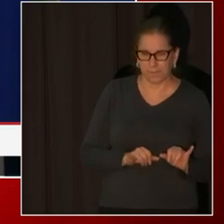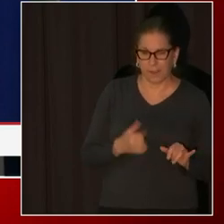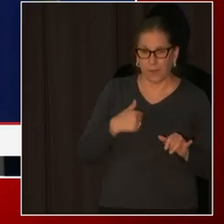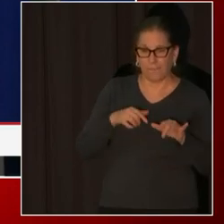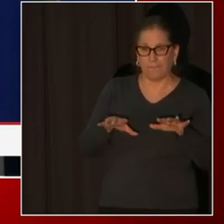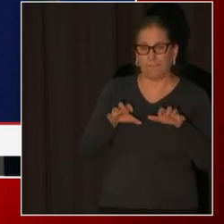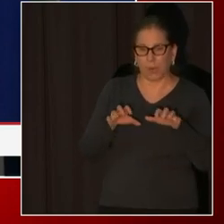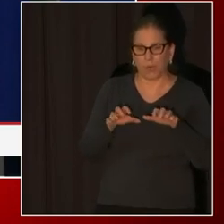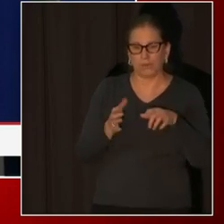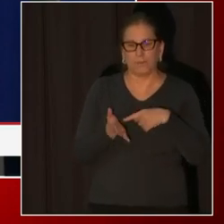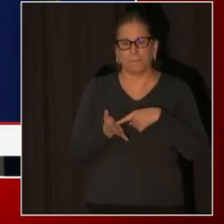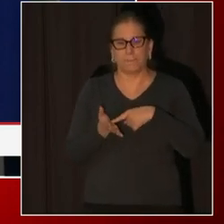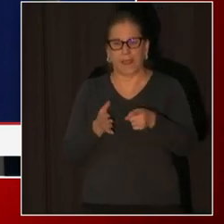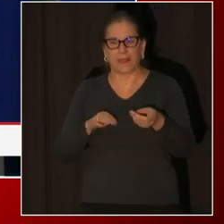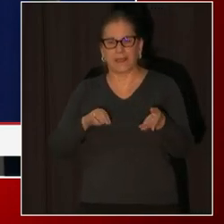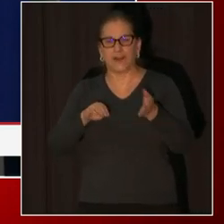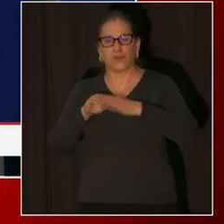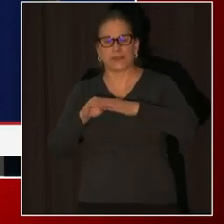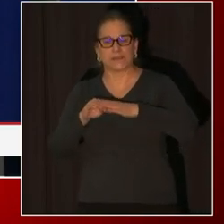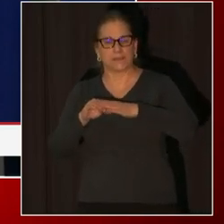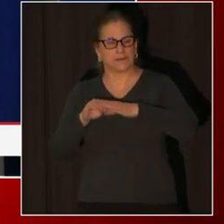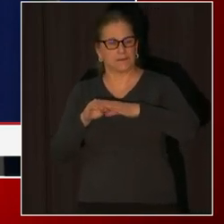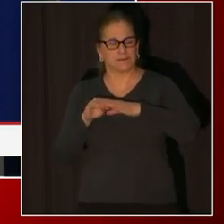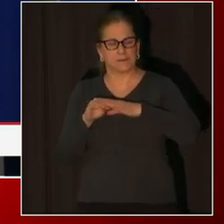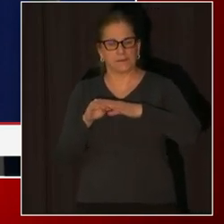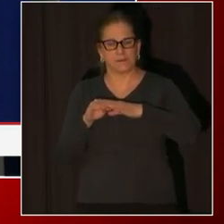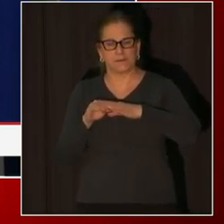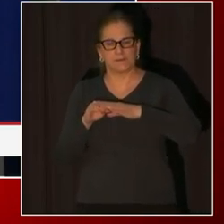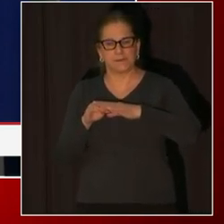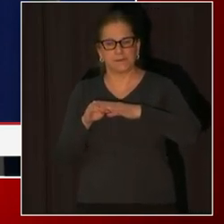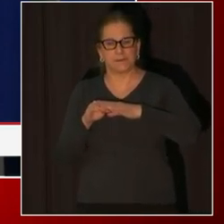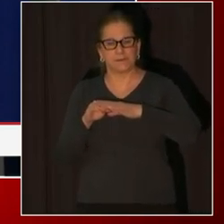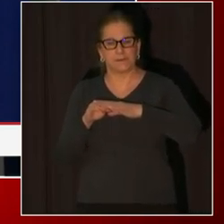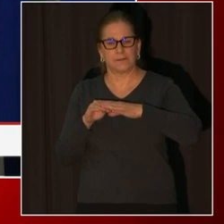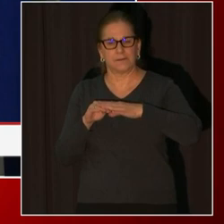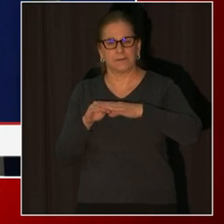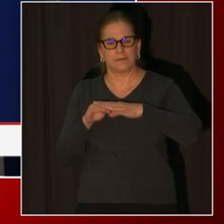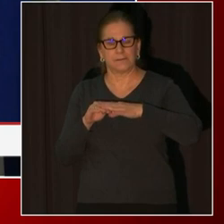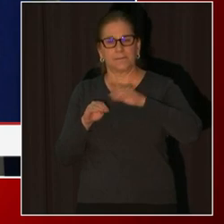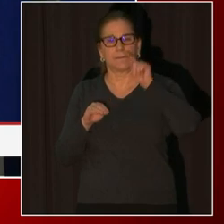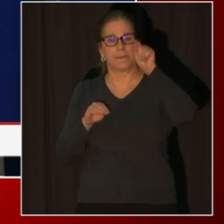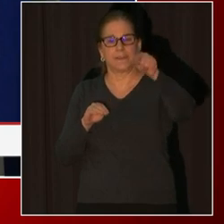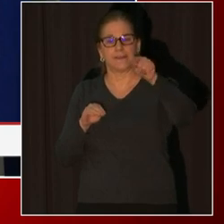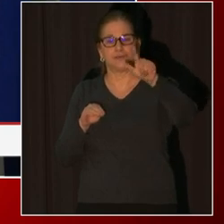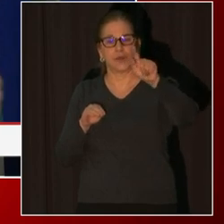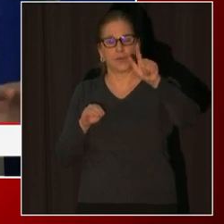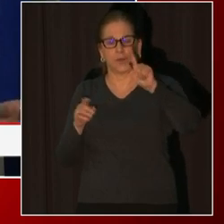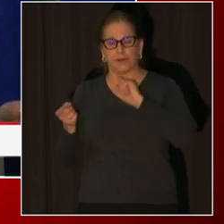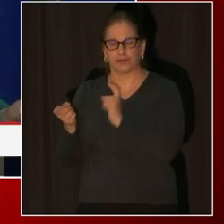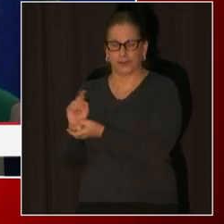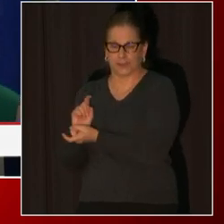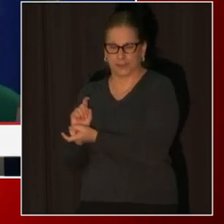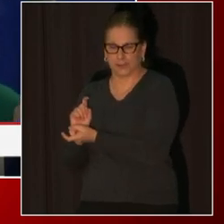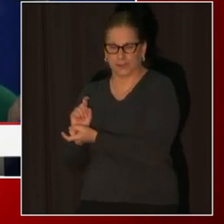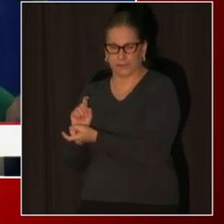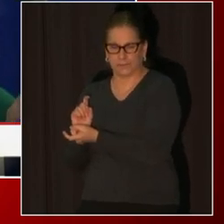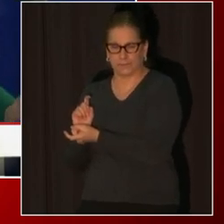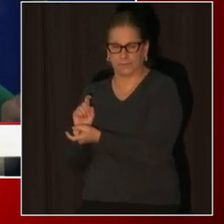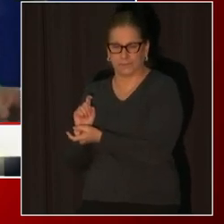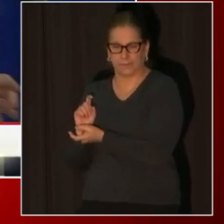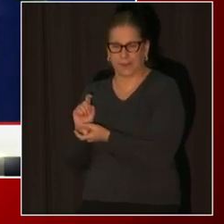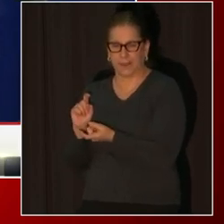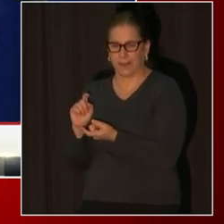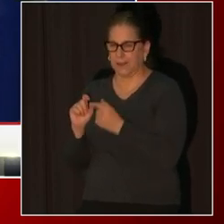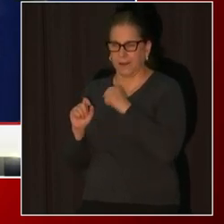of that step process, and what's been changed in 21 are pay raises outside of that step process. Now, to the second part of your question,